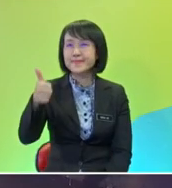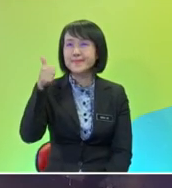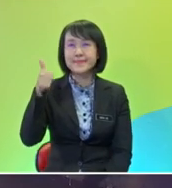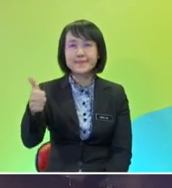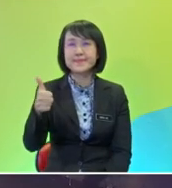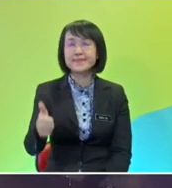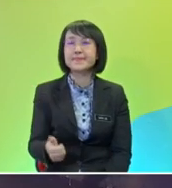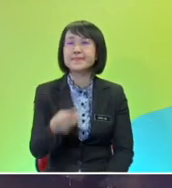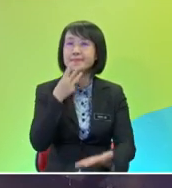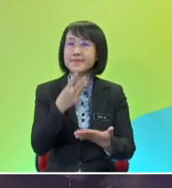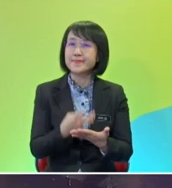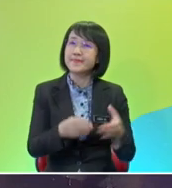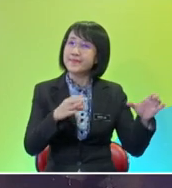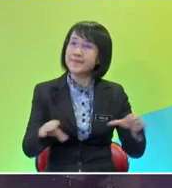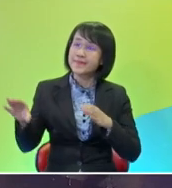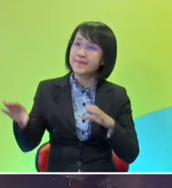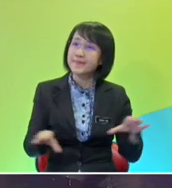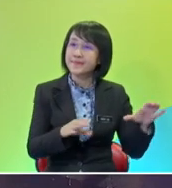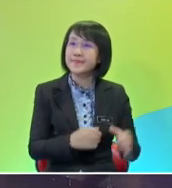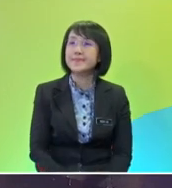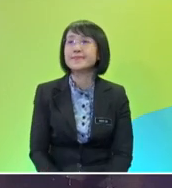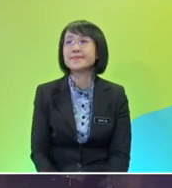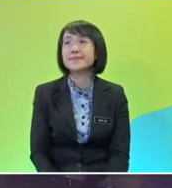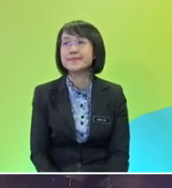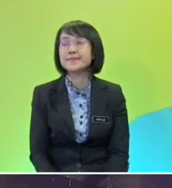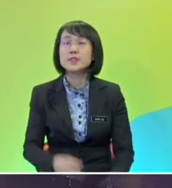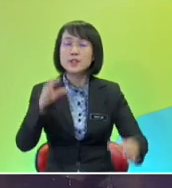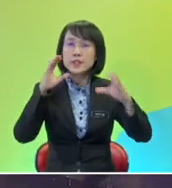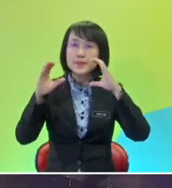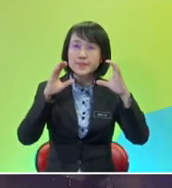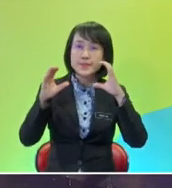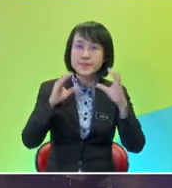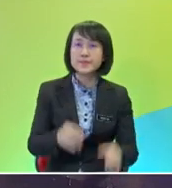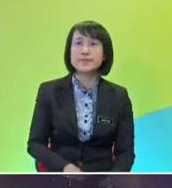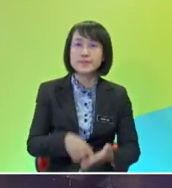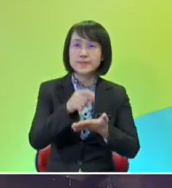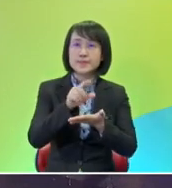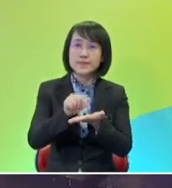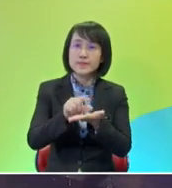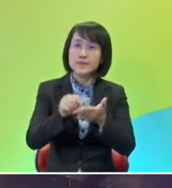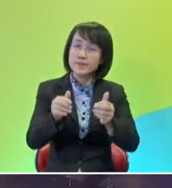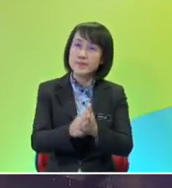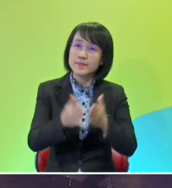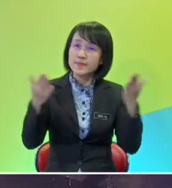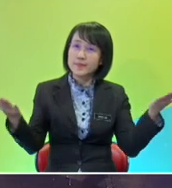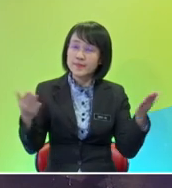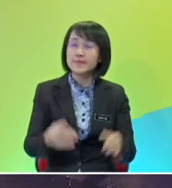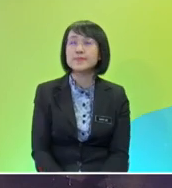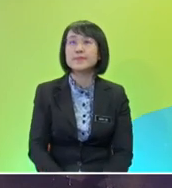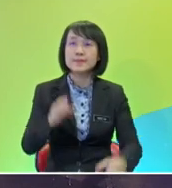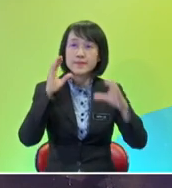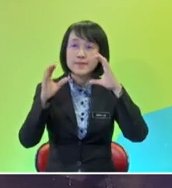Lara. Well done. It is a channel of communication like newspapers, television and social media.